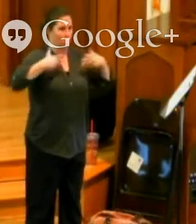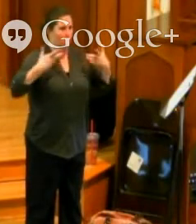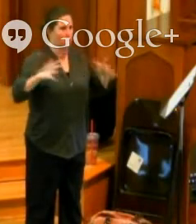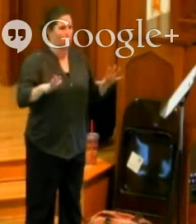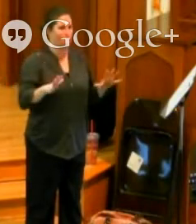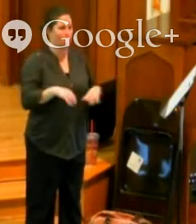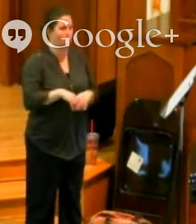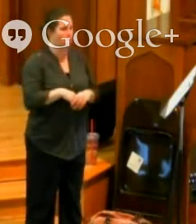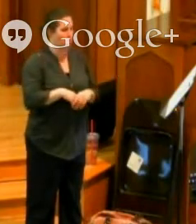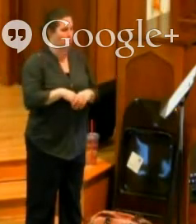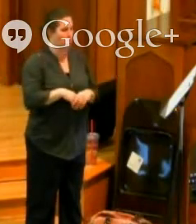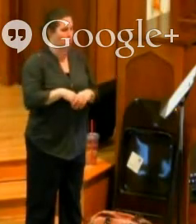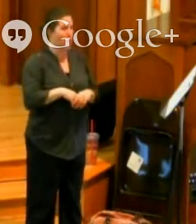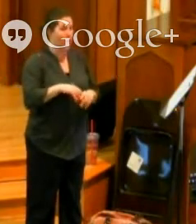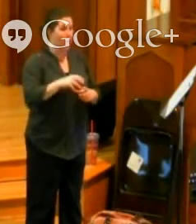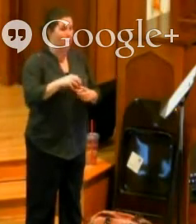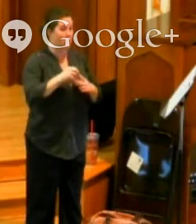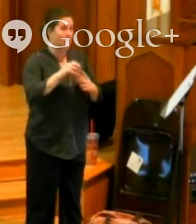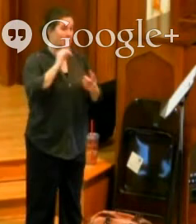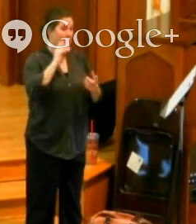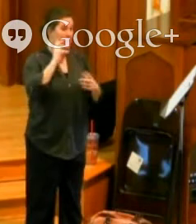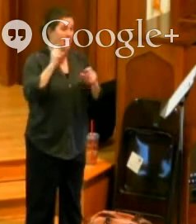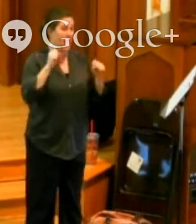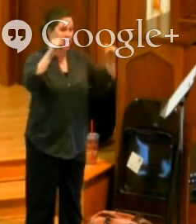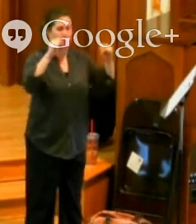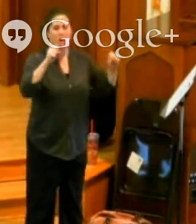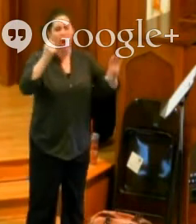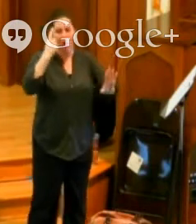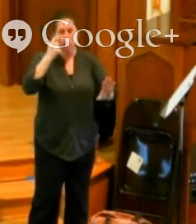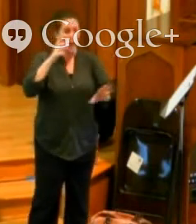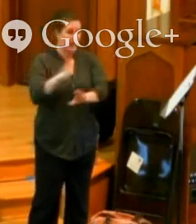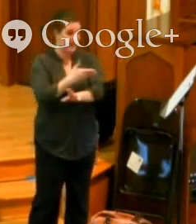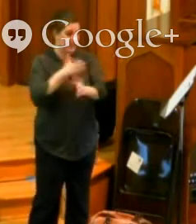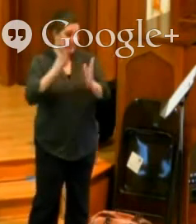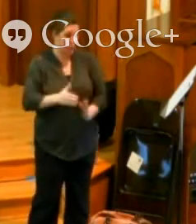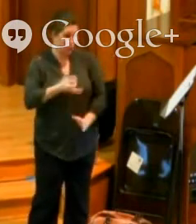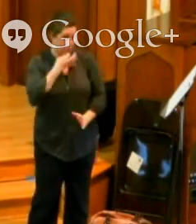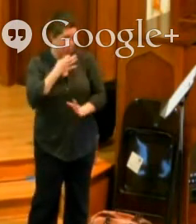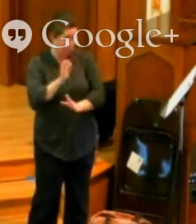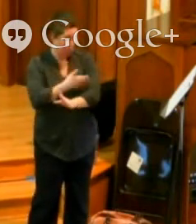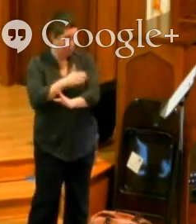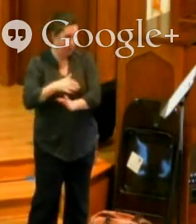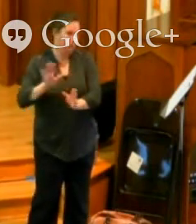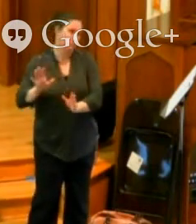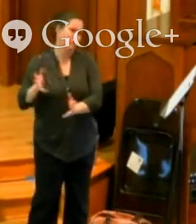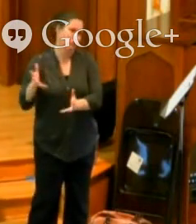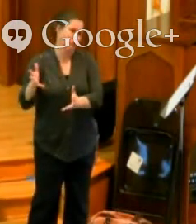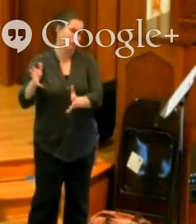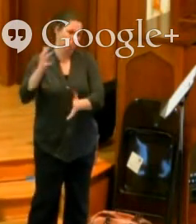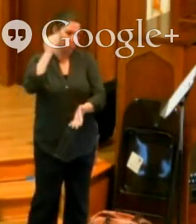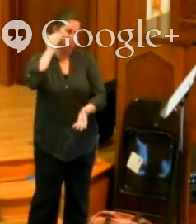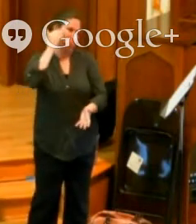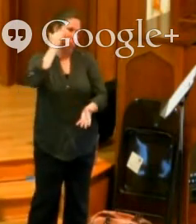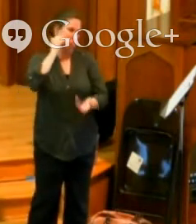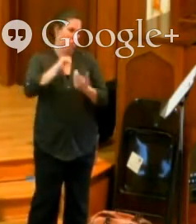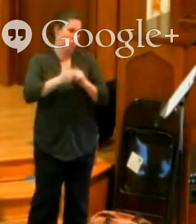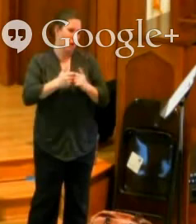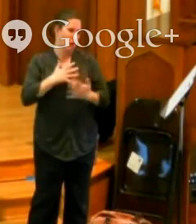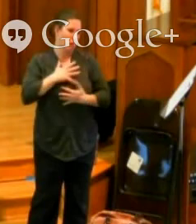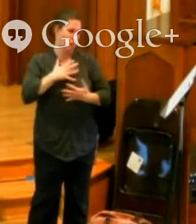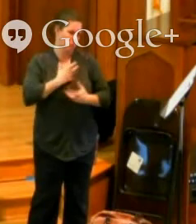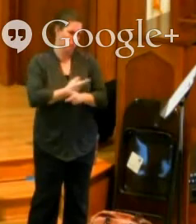singers, I'm just going to ignore you because you know how to breathe. It's not a problem. But the rest of us, let's try breathing